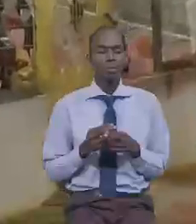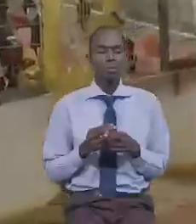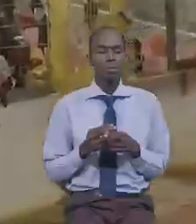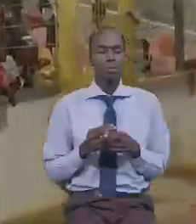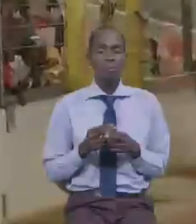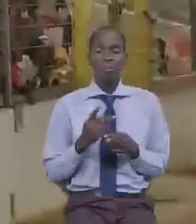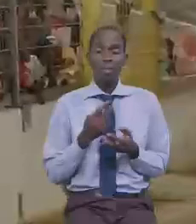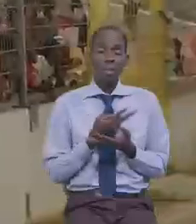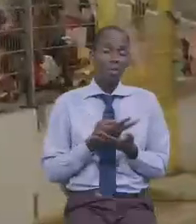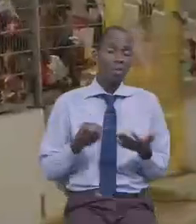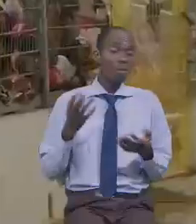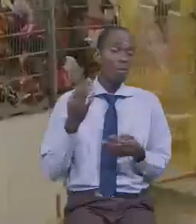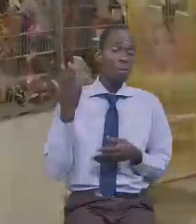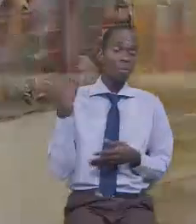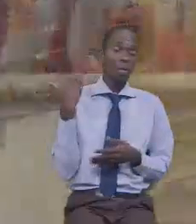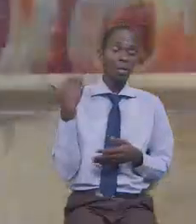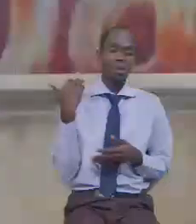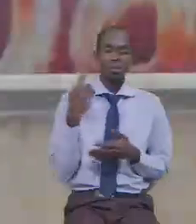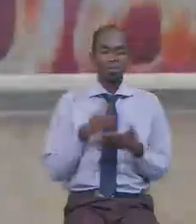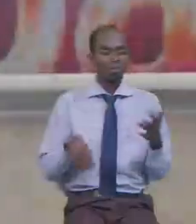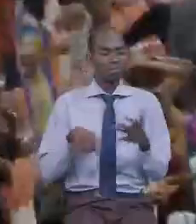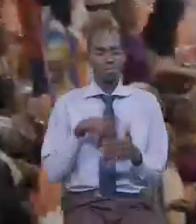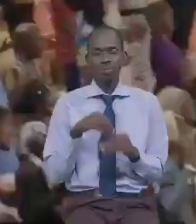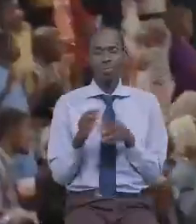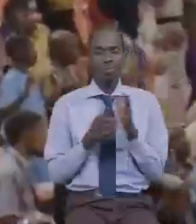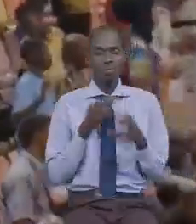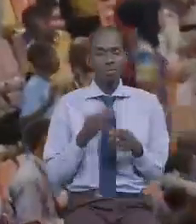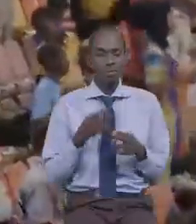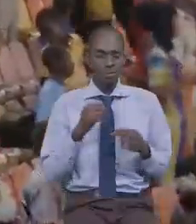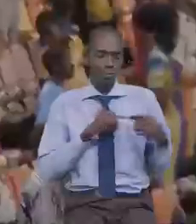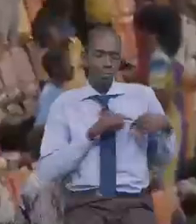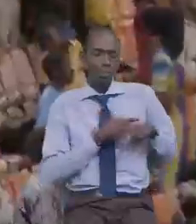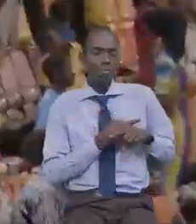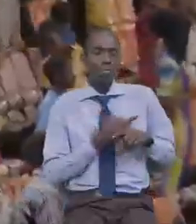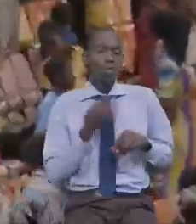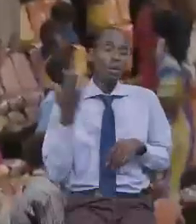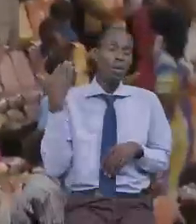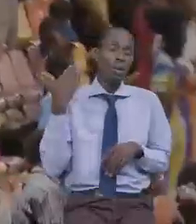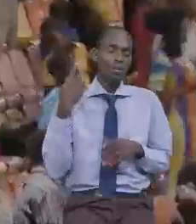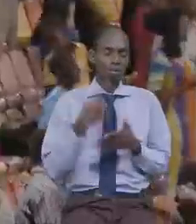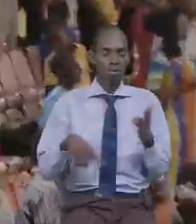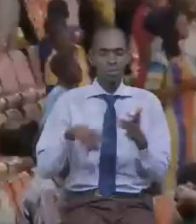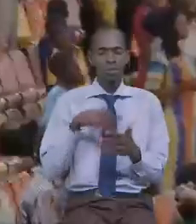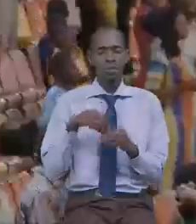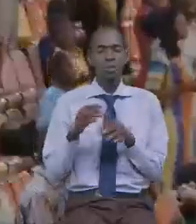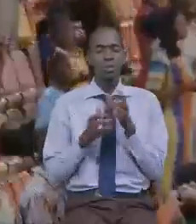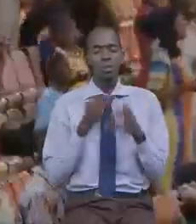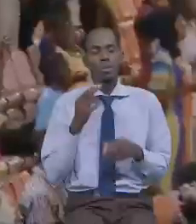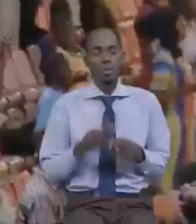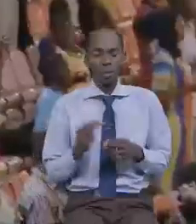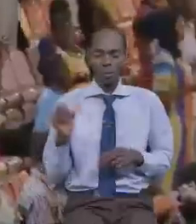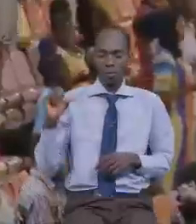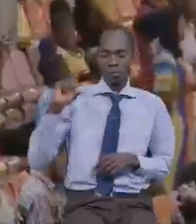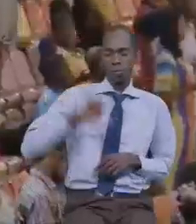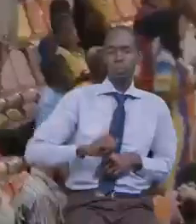failure of the past cancelled. The guilt of the past cancelled. Condemnation of